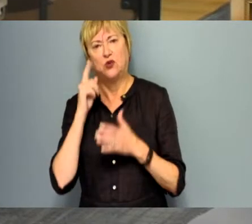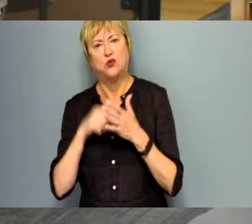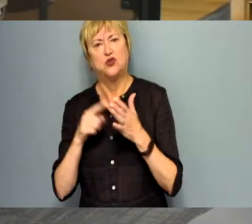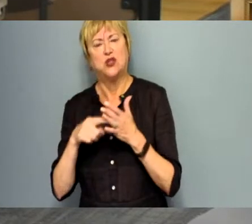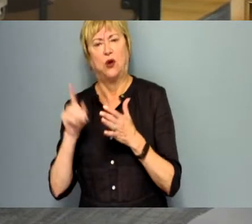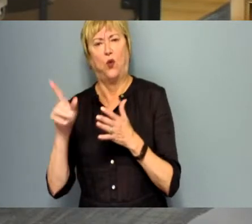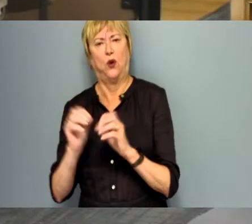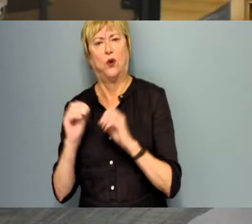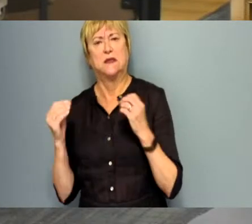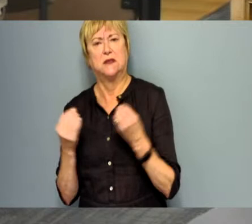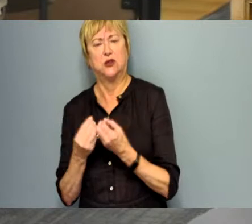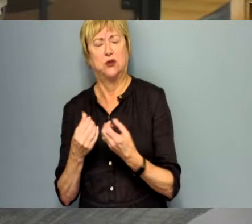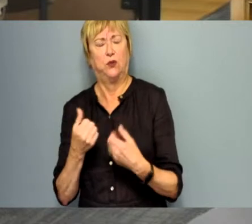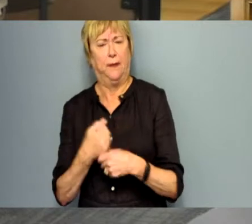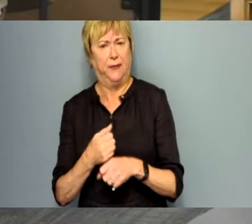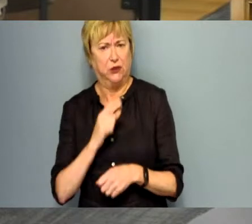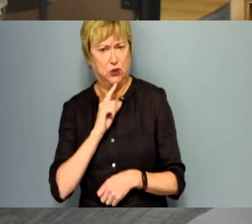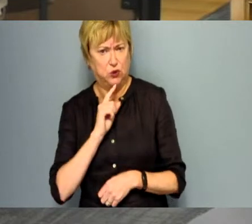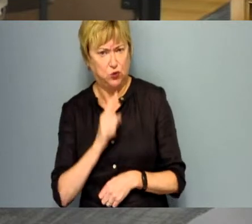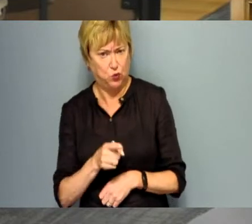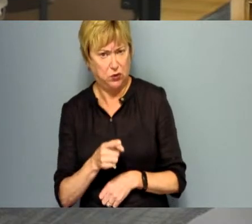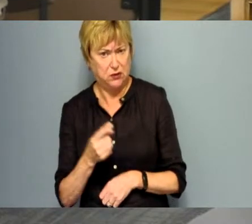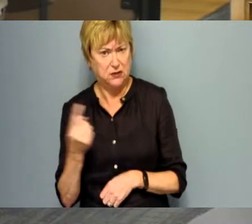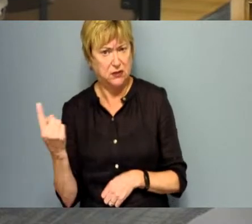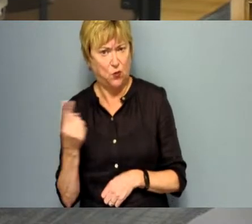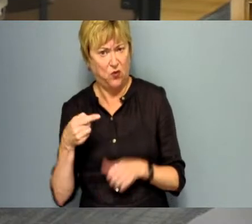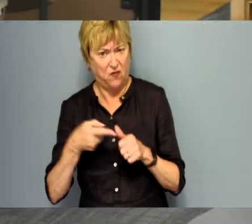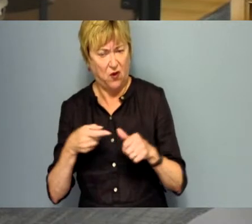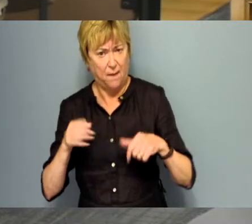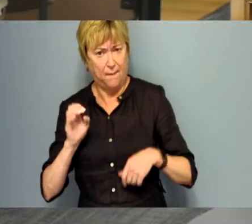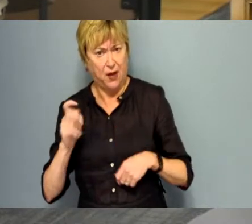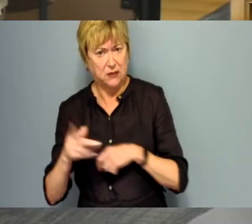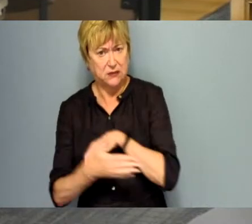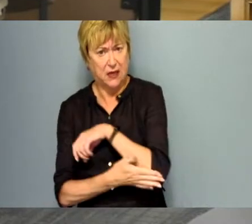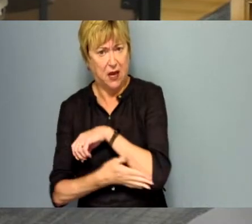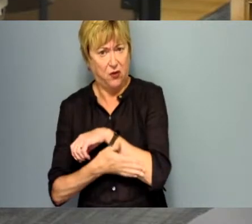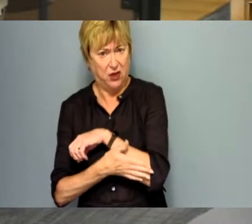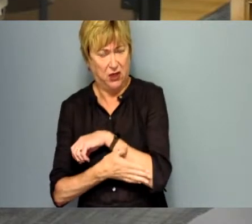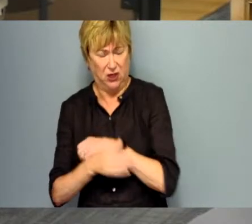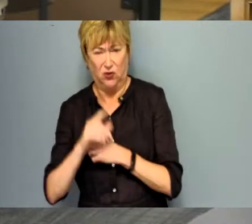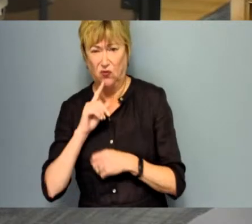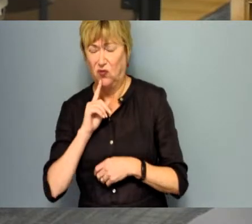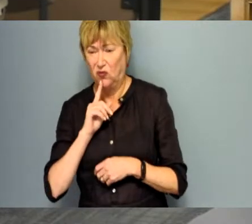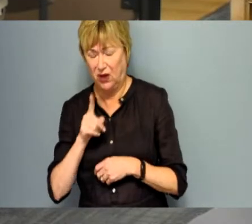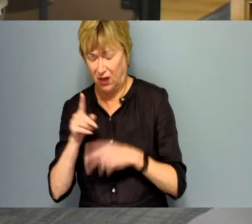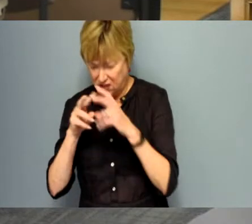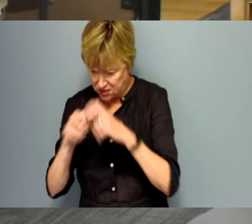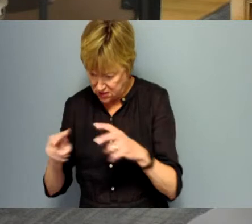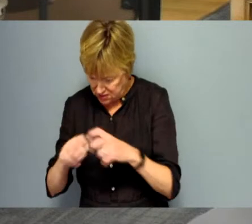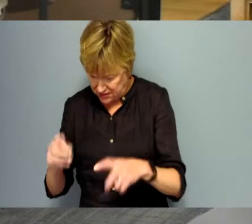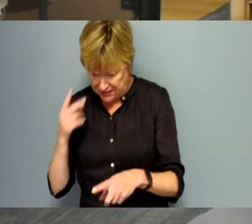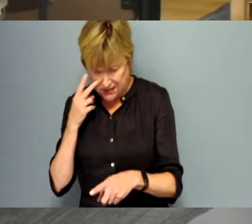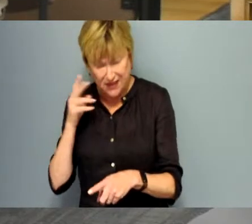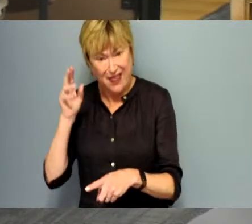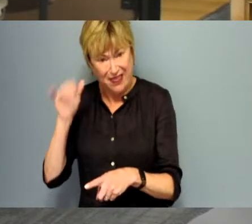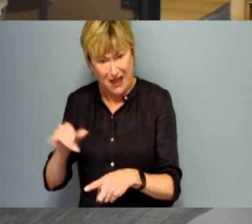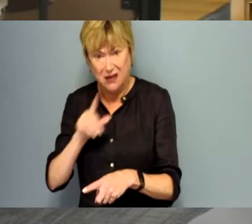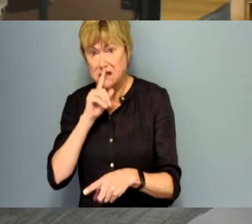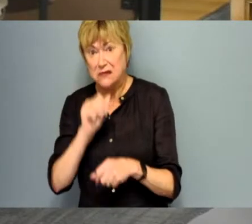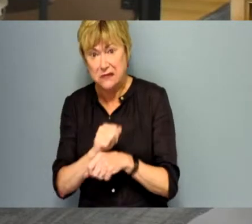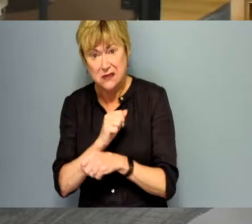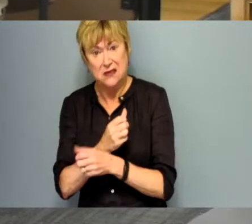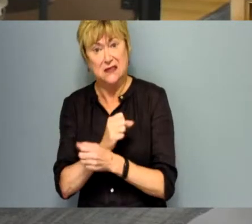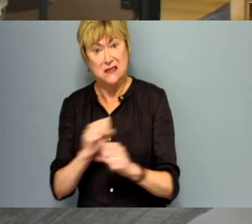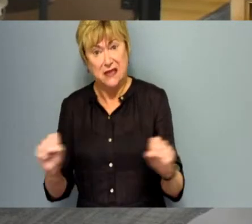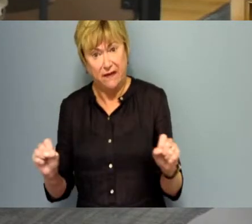organizations out, and I just want to make sure that someone in the county is really getting in there and seeing, are these really a safe place? When you read a line